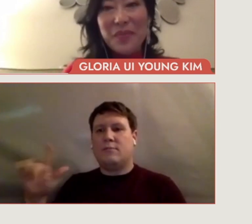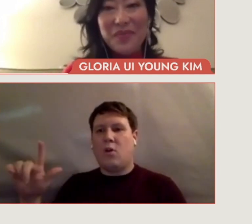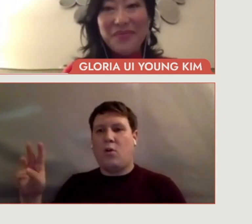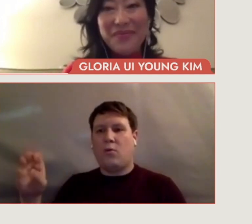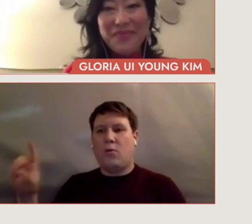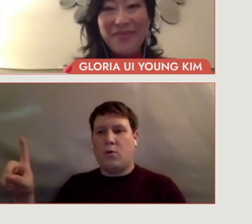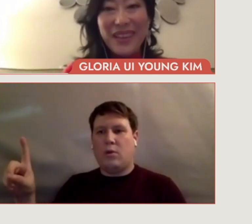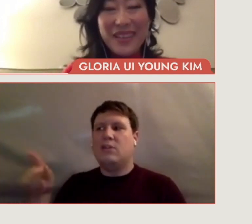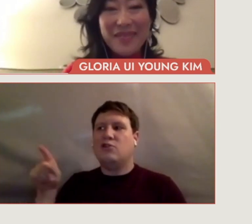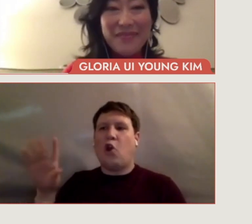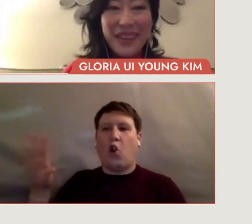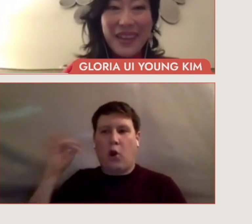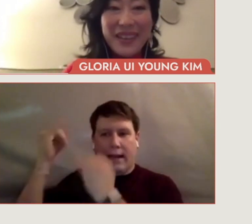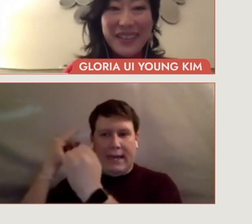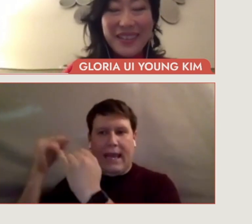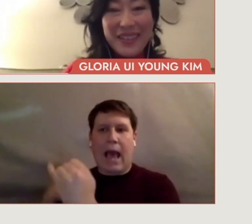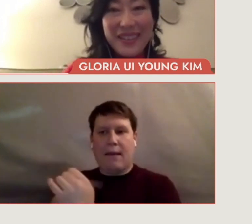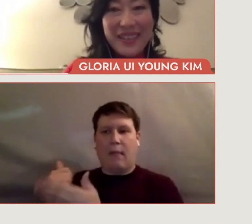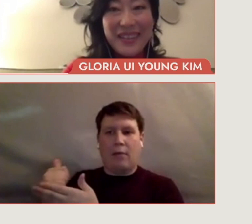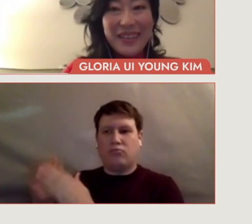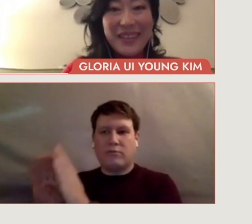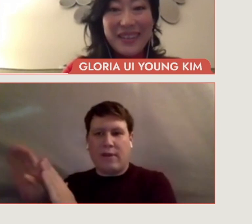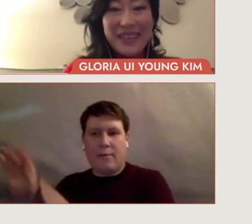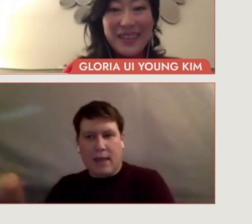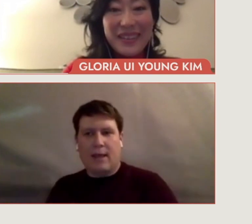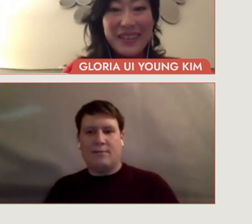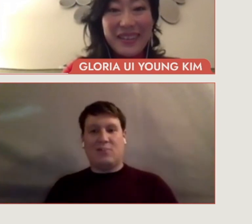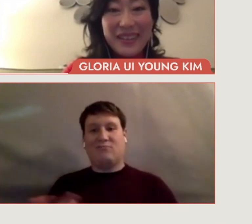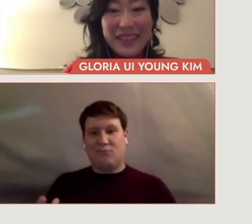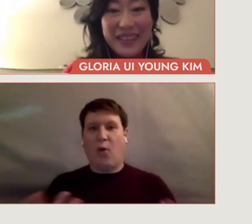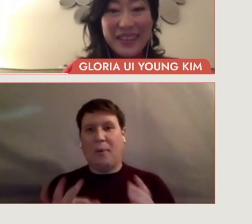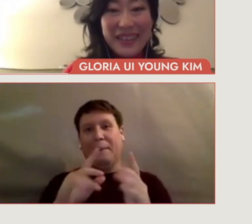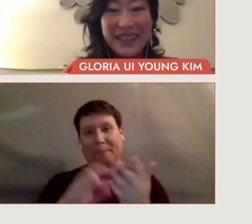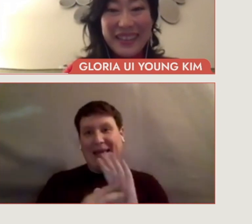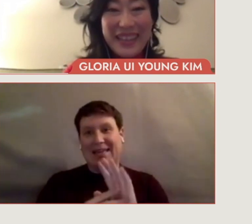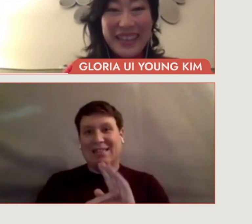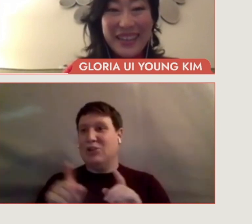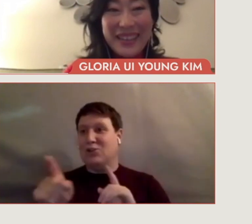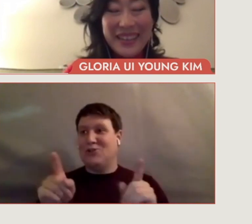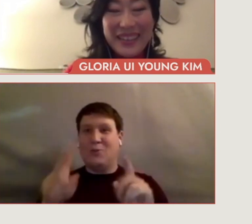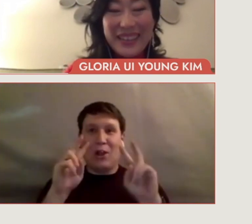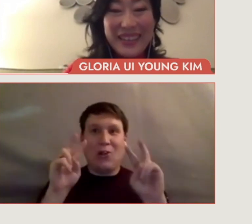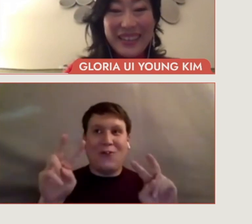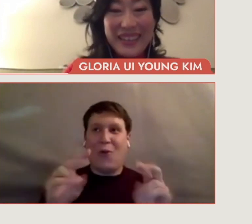So fantastic. Yeah. Well, yeah, so we're going to be looking forward to a lot more. So yeah, thank you.